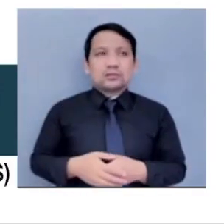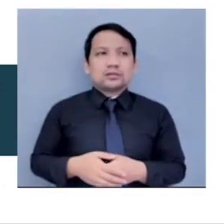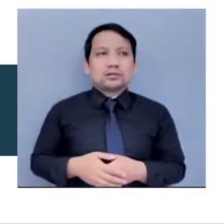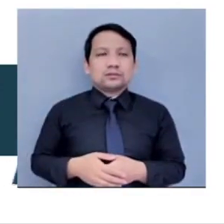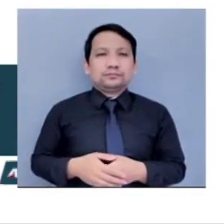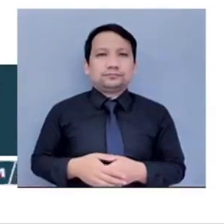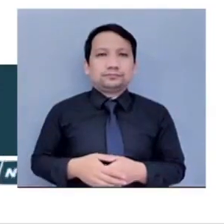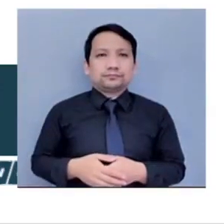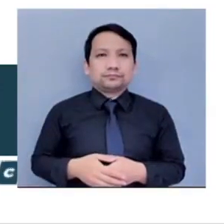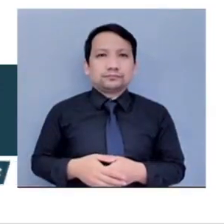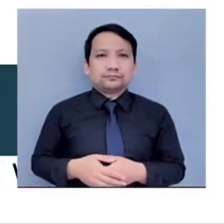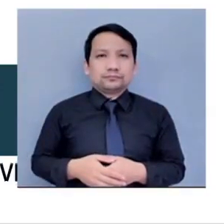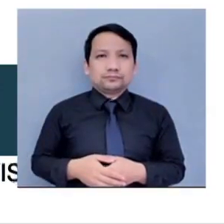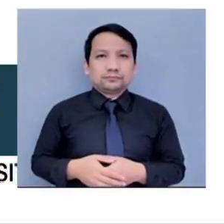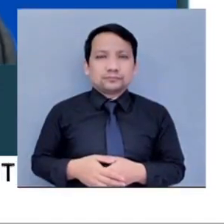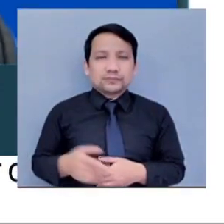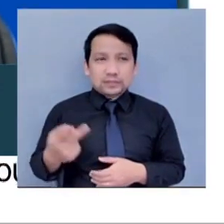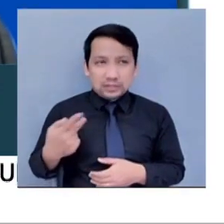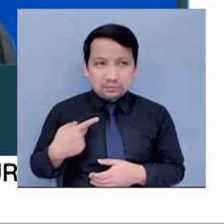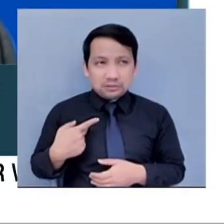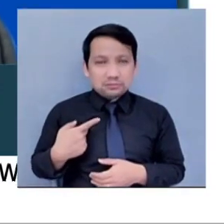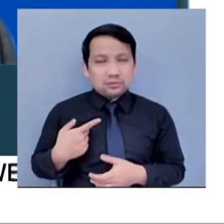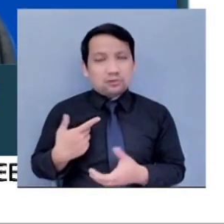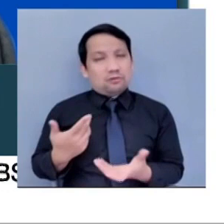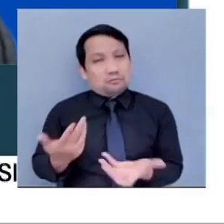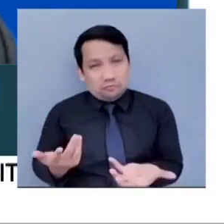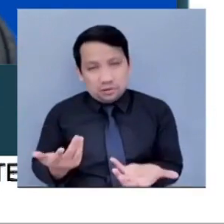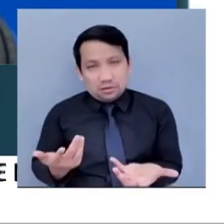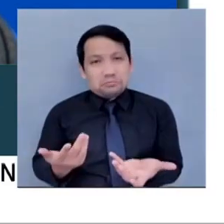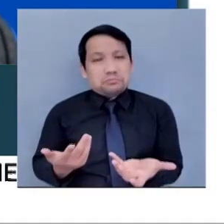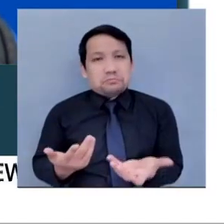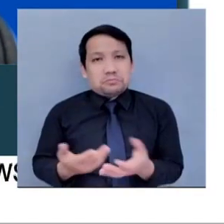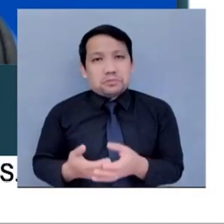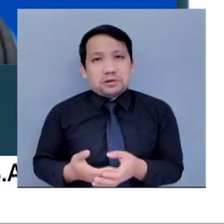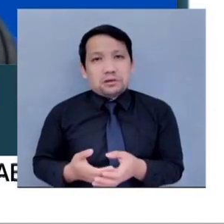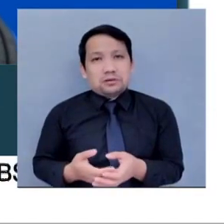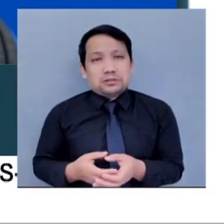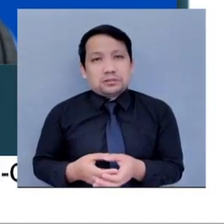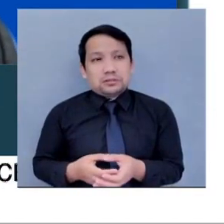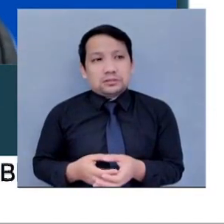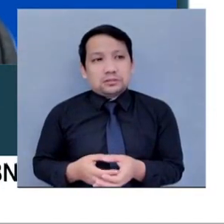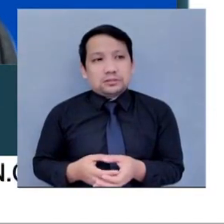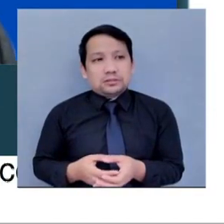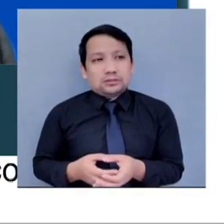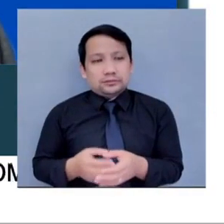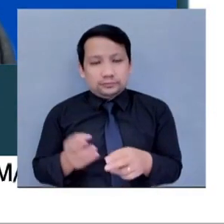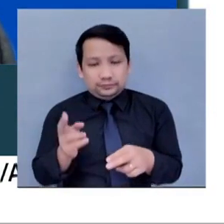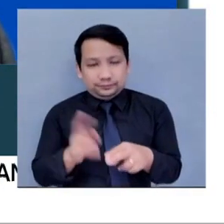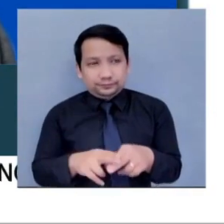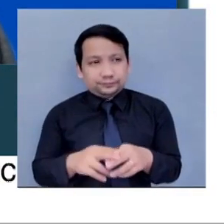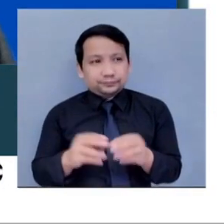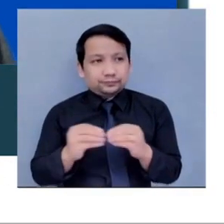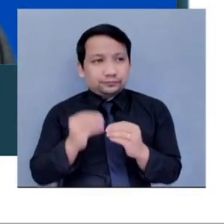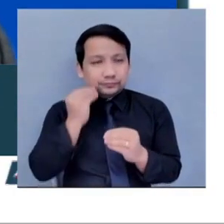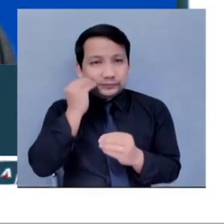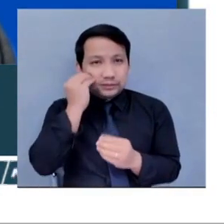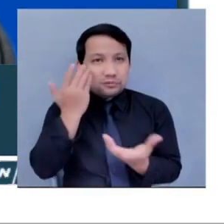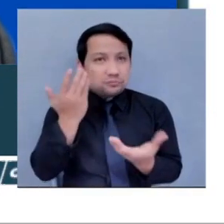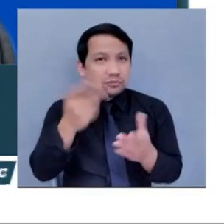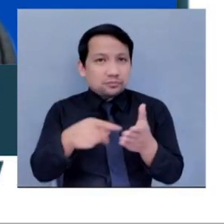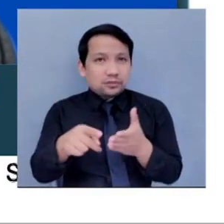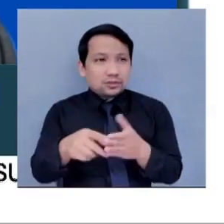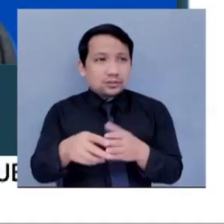thing that we really have to, well, of course, the increased take-home pay by